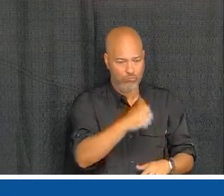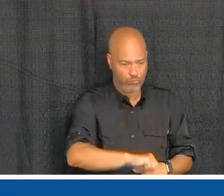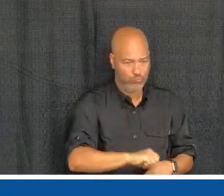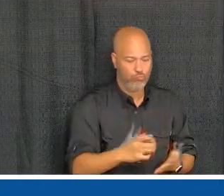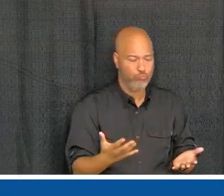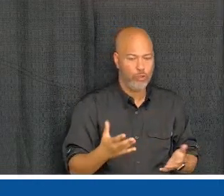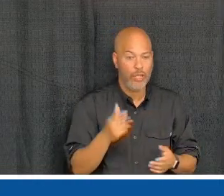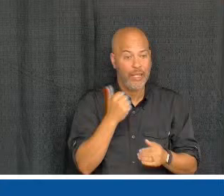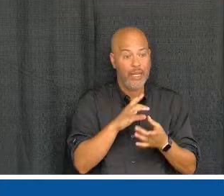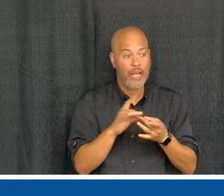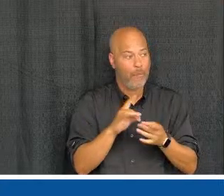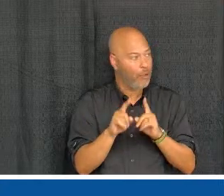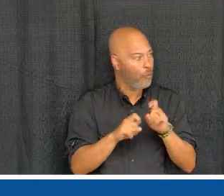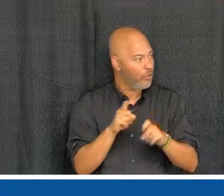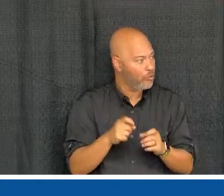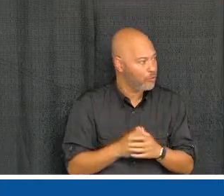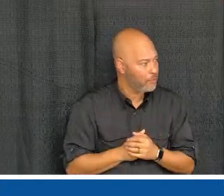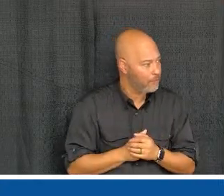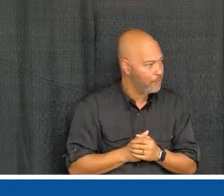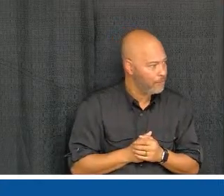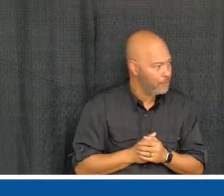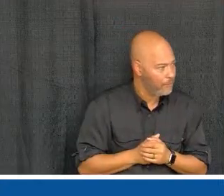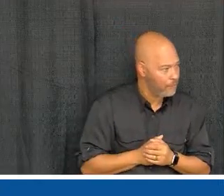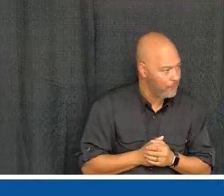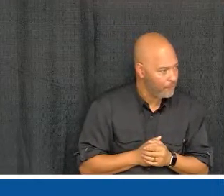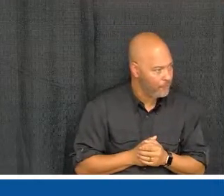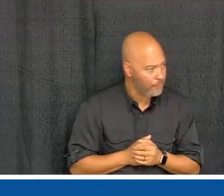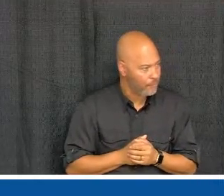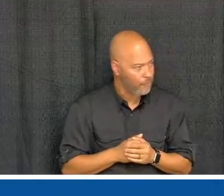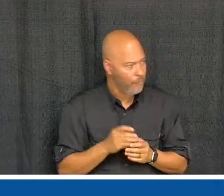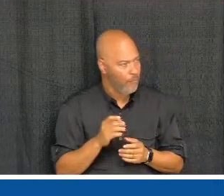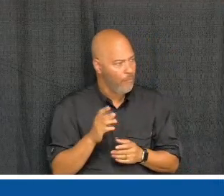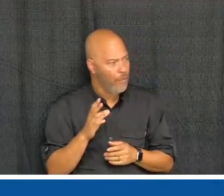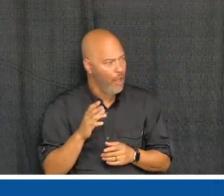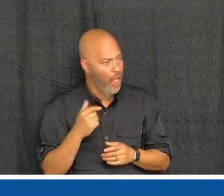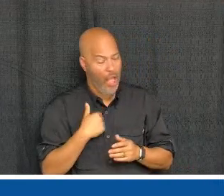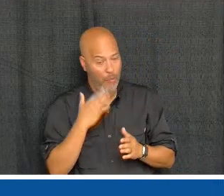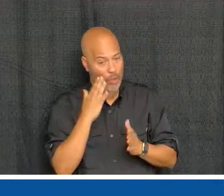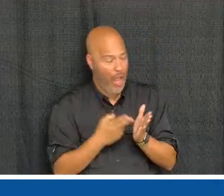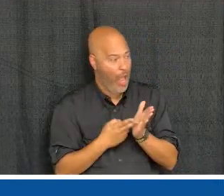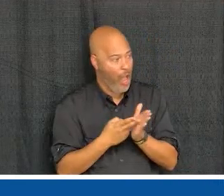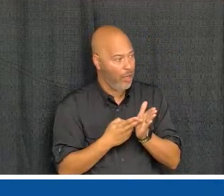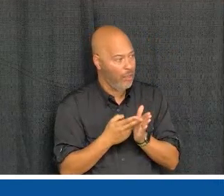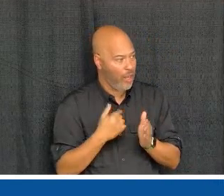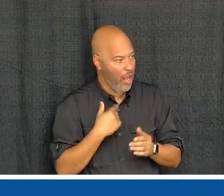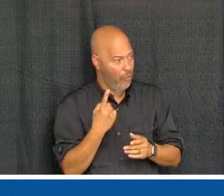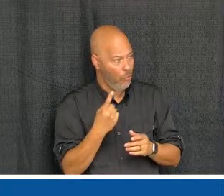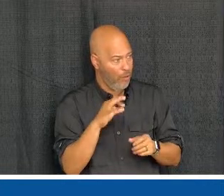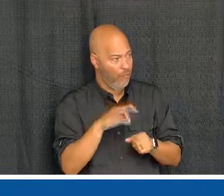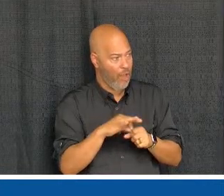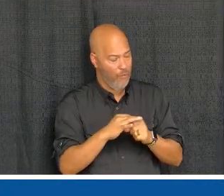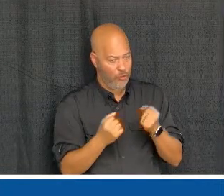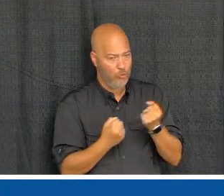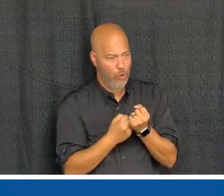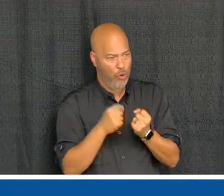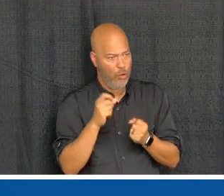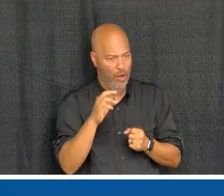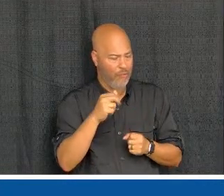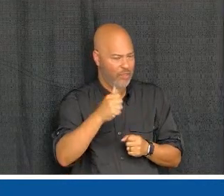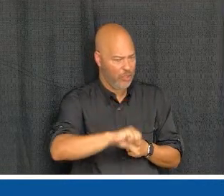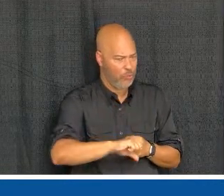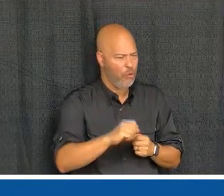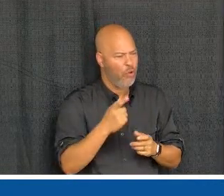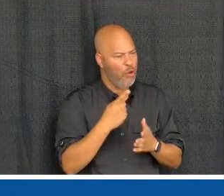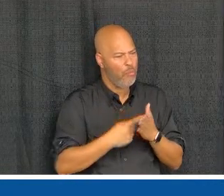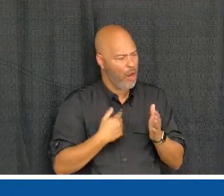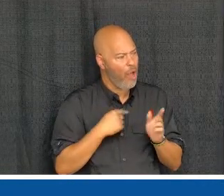comment or question? Councilperson Streven, you're recognized. Thank you, Mayor. Mr. Tyndall, I'll be honest. I mean, I was one of the ones that voted in favor of disapproval,